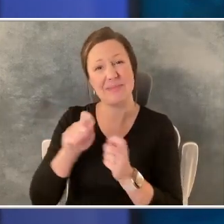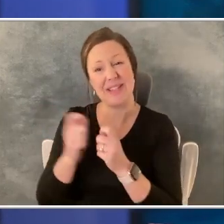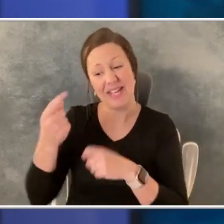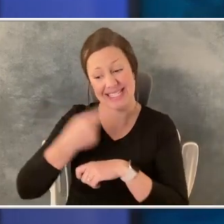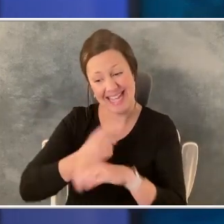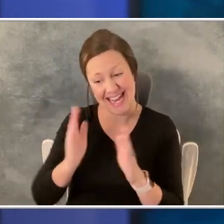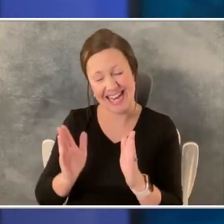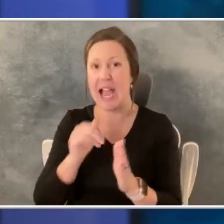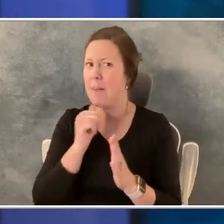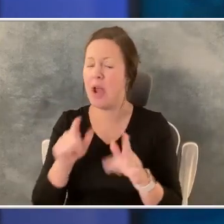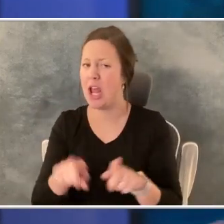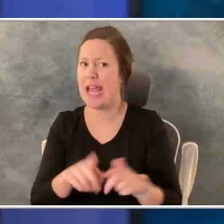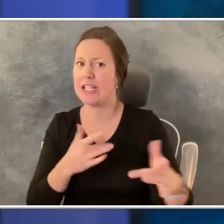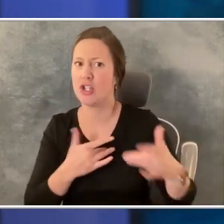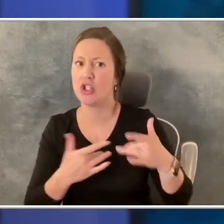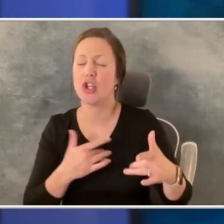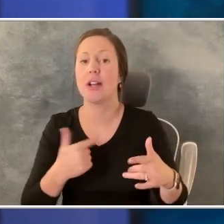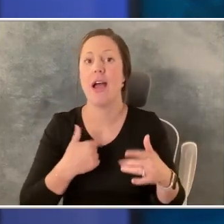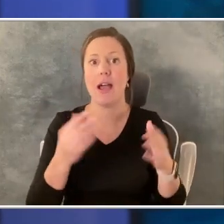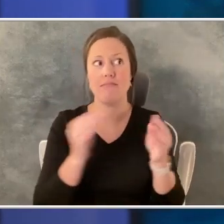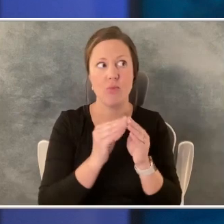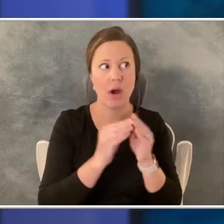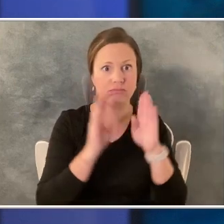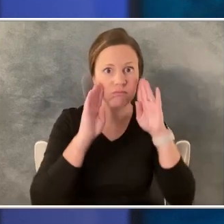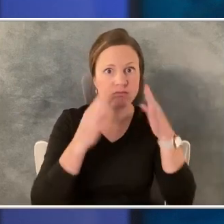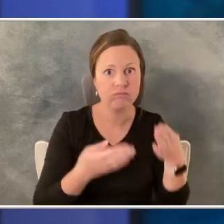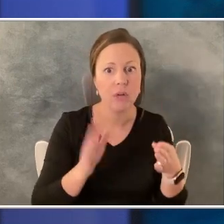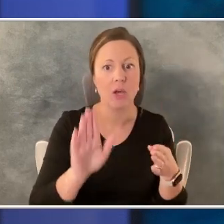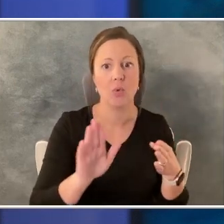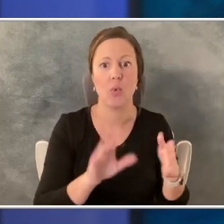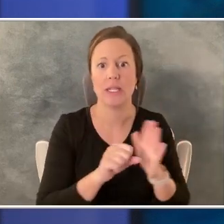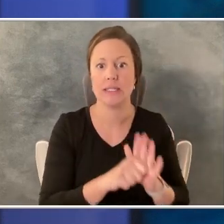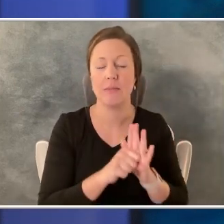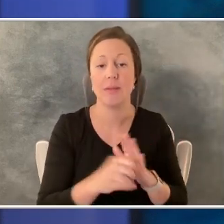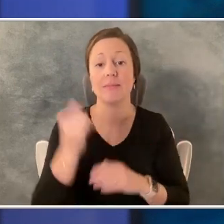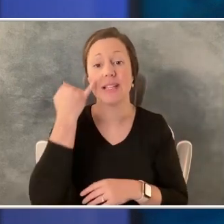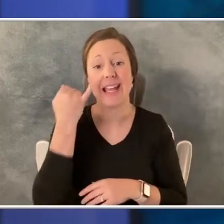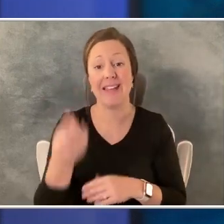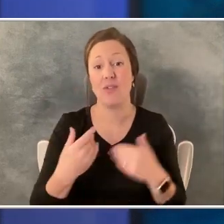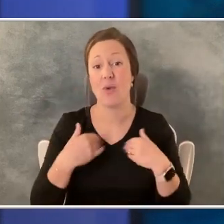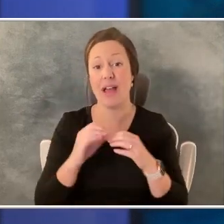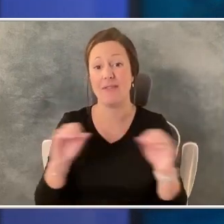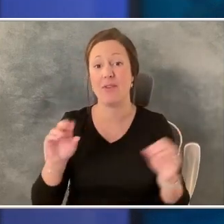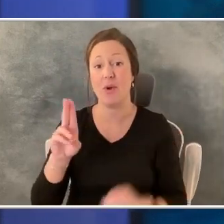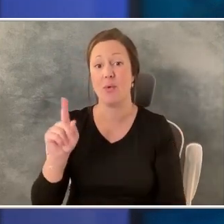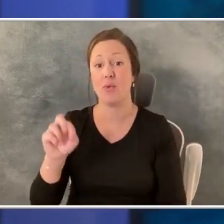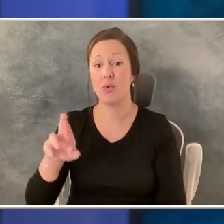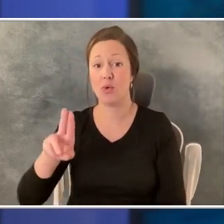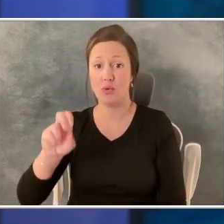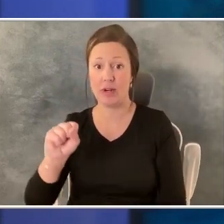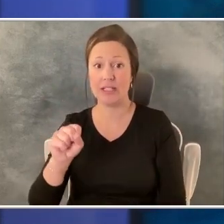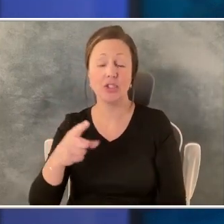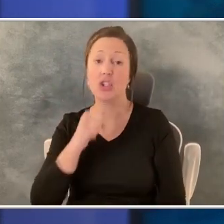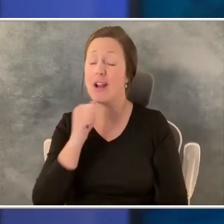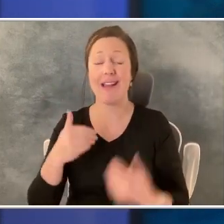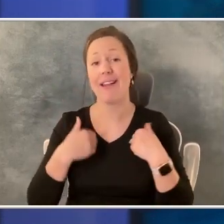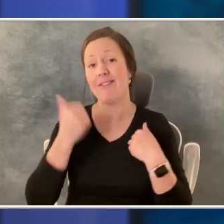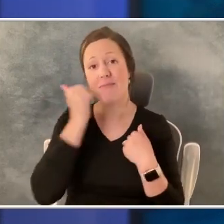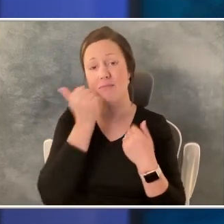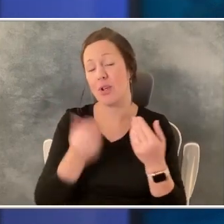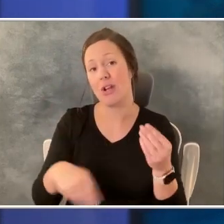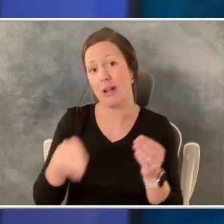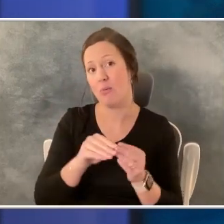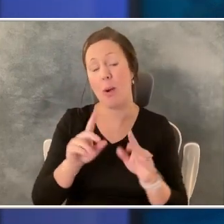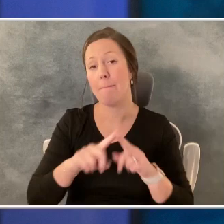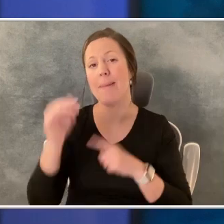know about your symptoms. So if you don't have a uterus, you're not going to have menses anymore. But let's talk about your symptoms. If you're having symptoms that